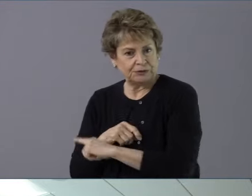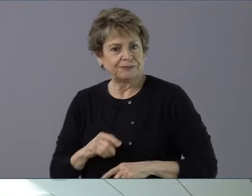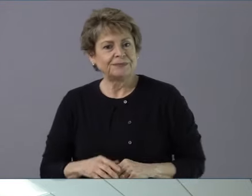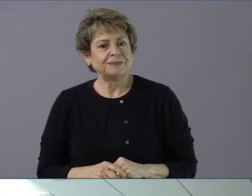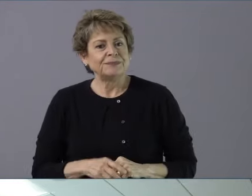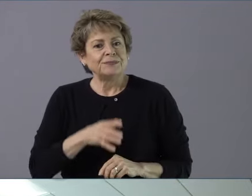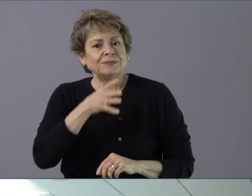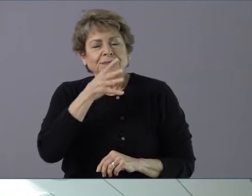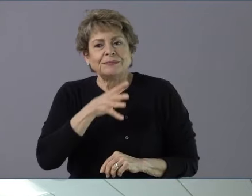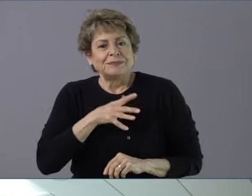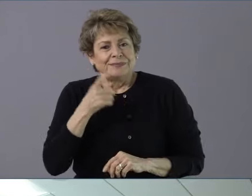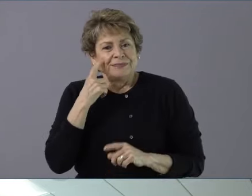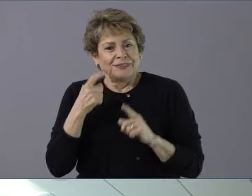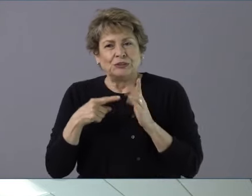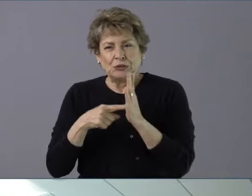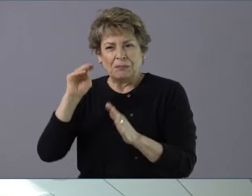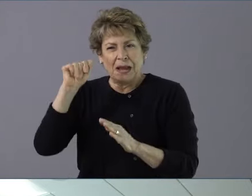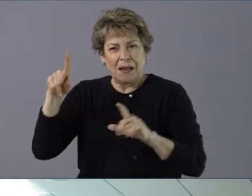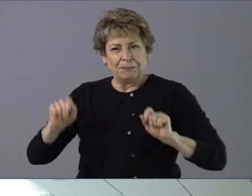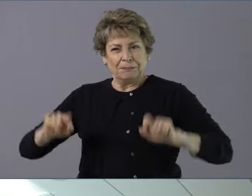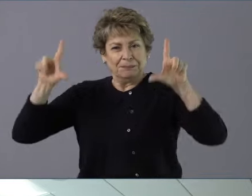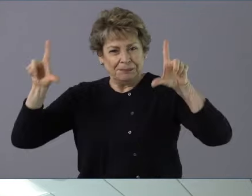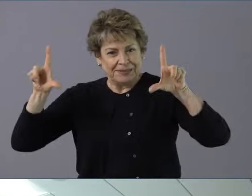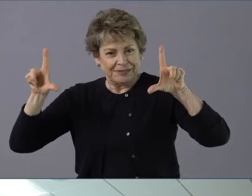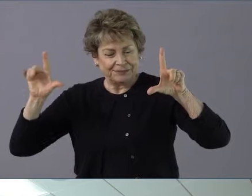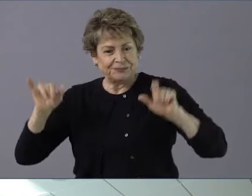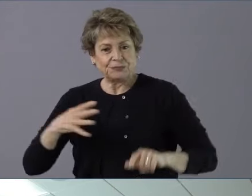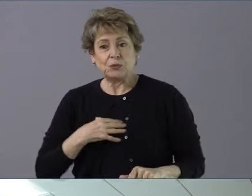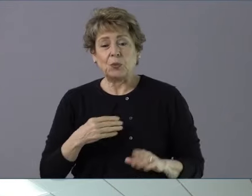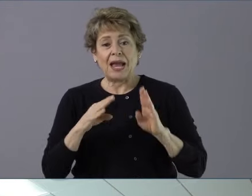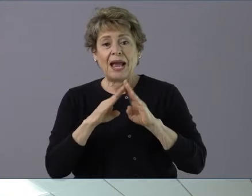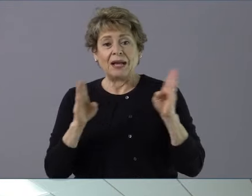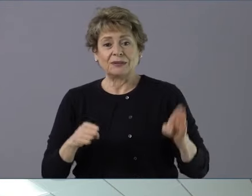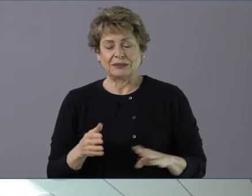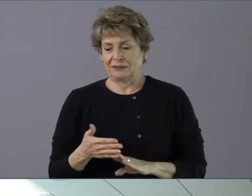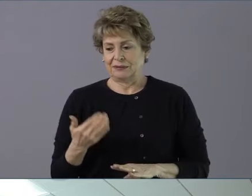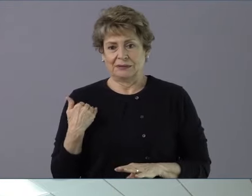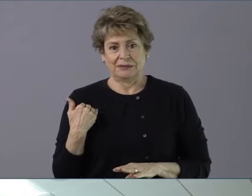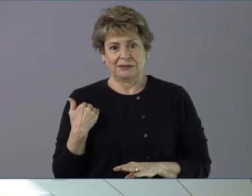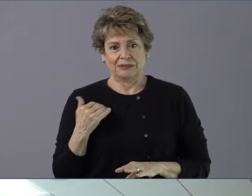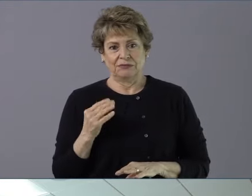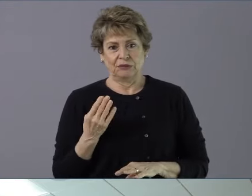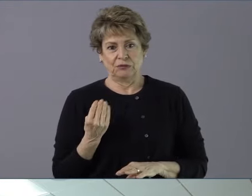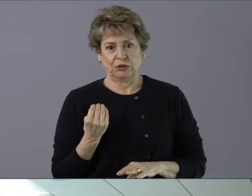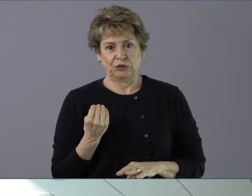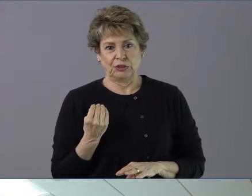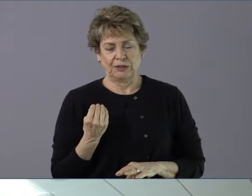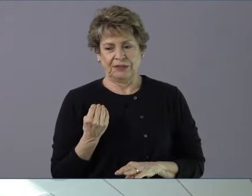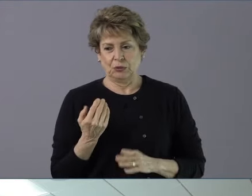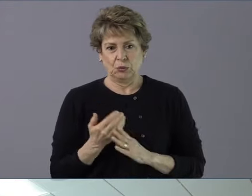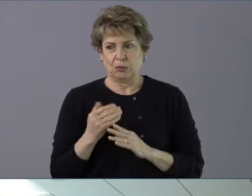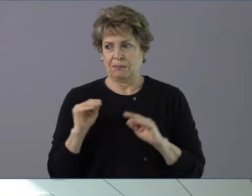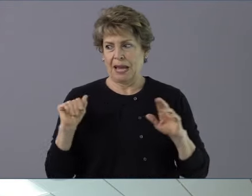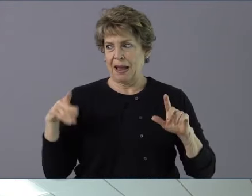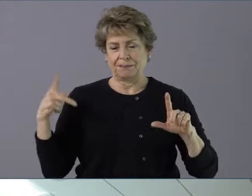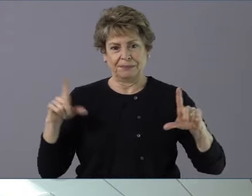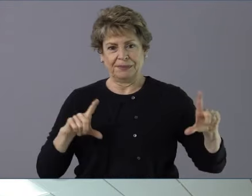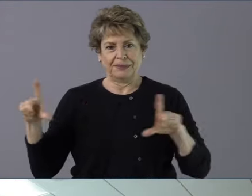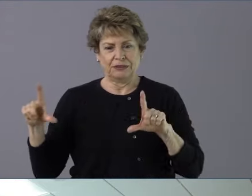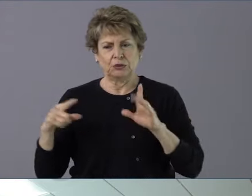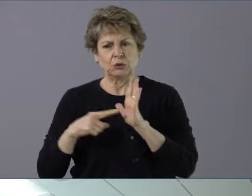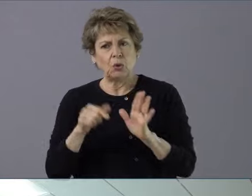on the 14th, and it shows most of Arizona all in dark oranges for new cases. How do you pick